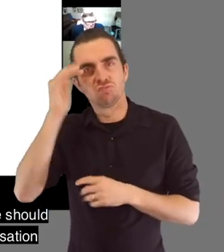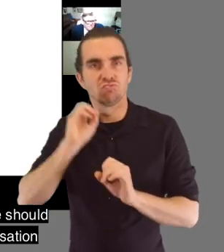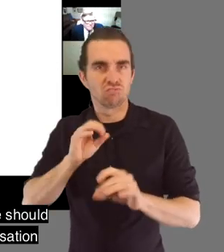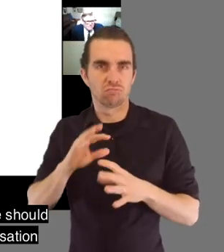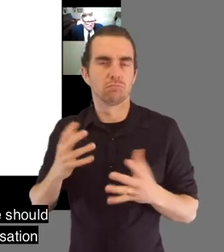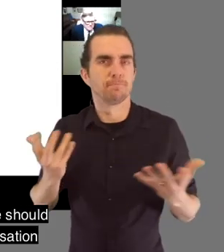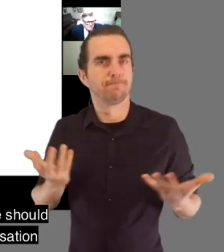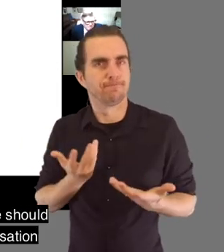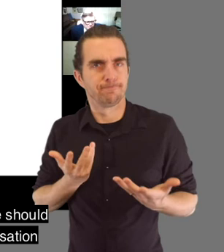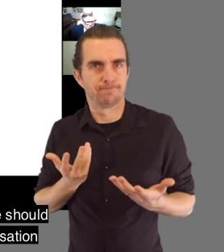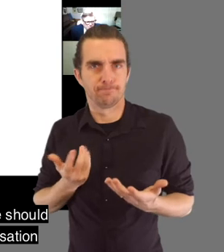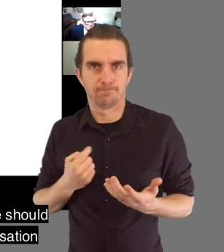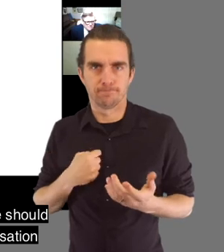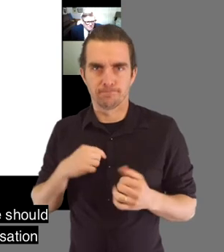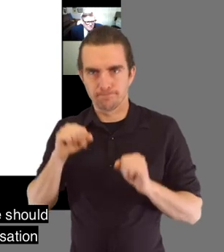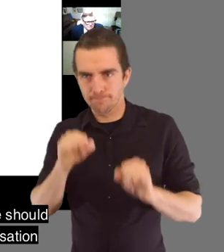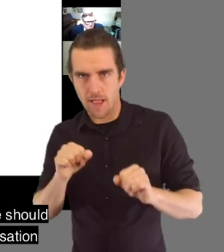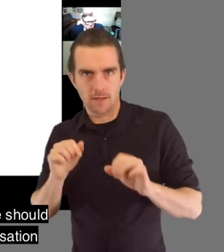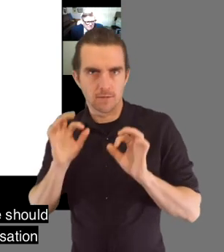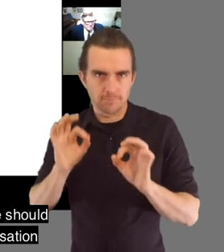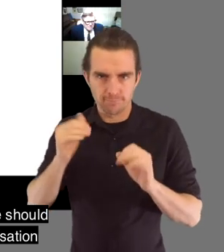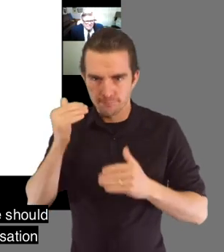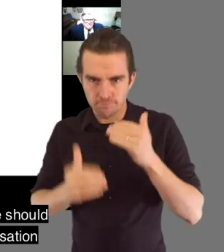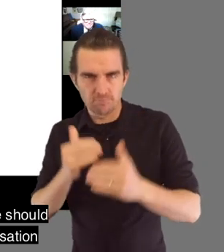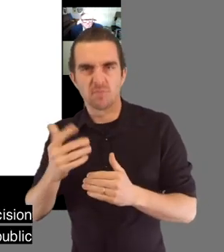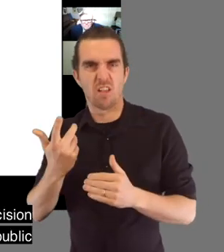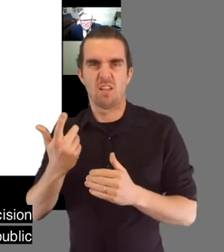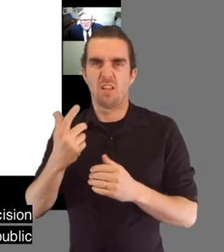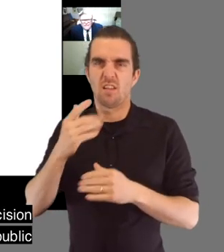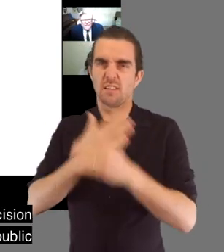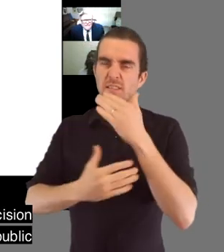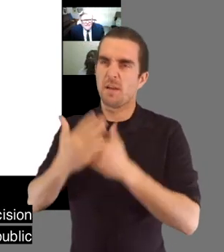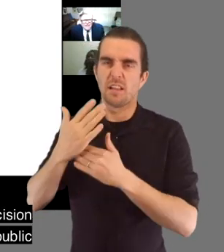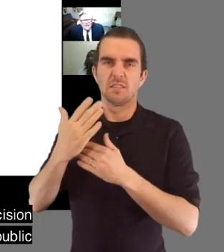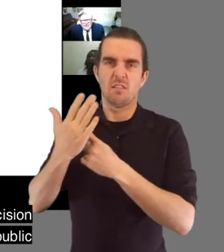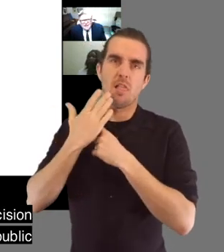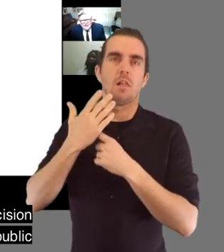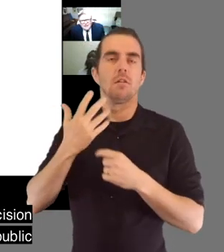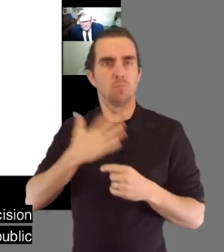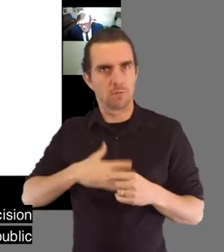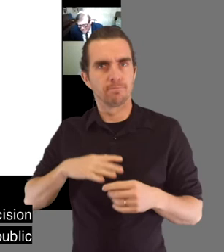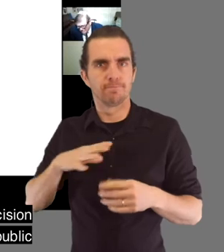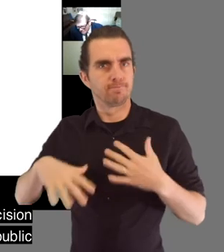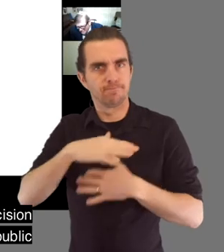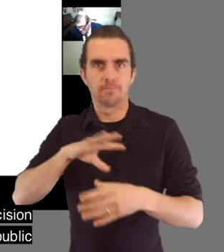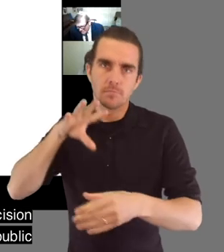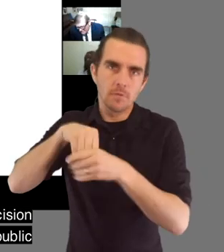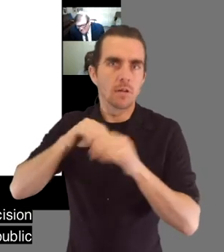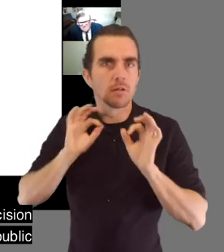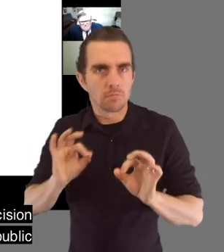thoughts about what we should do so that we can ensure this stigmatization and